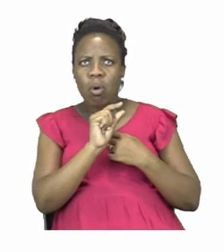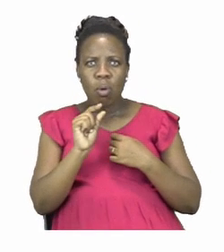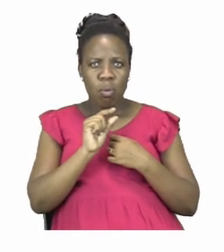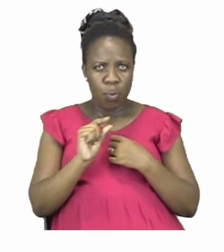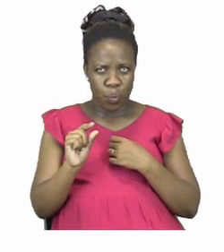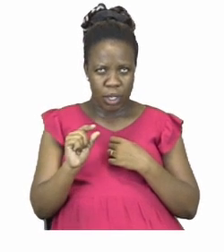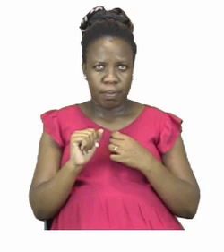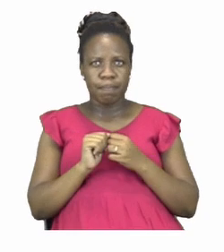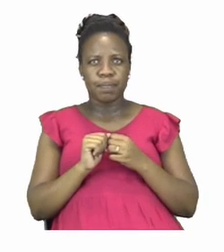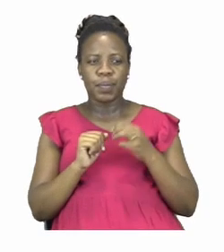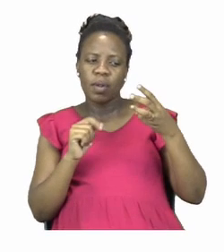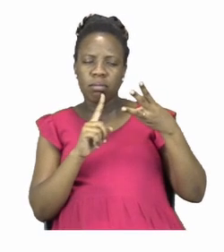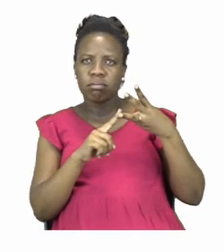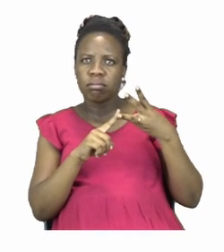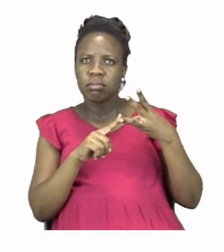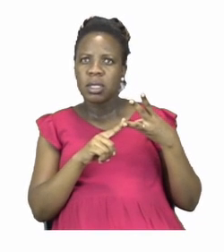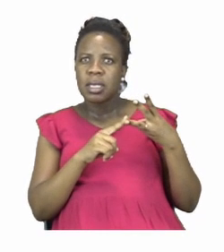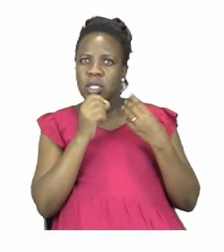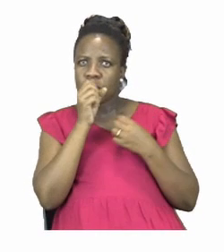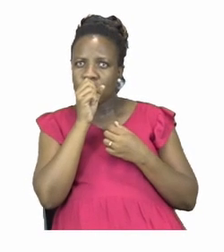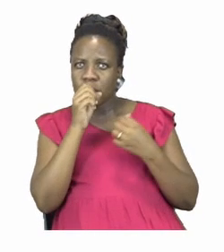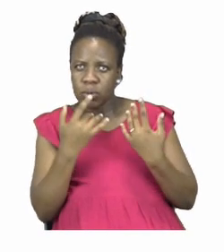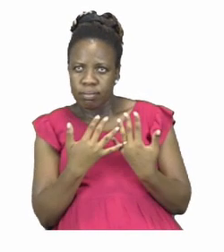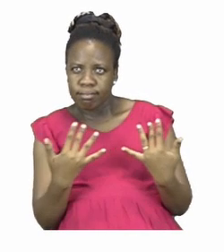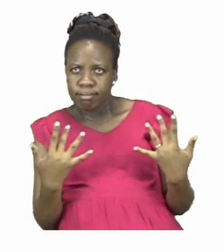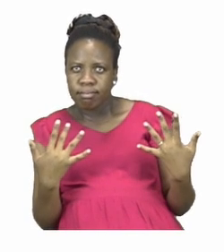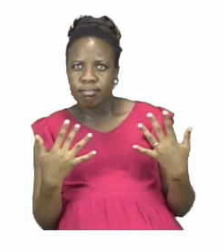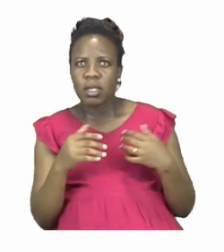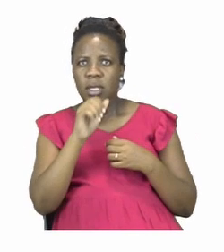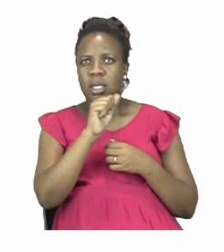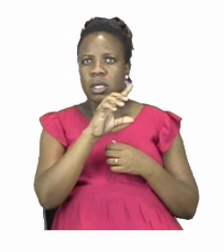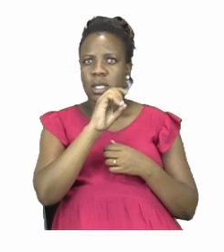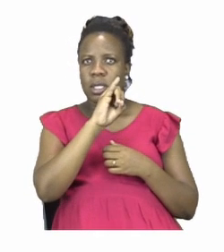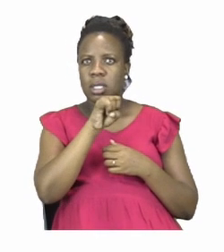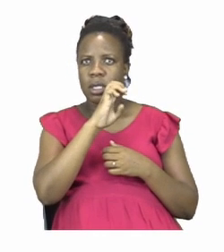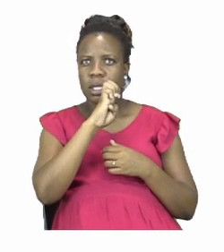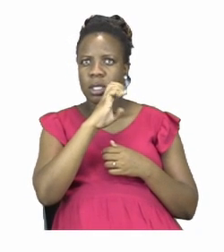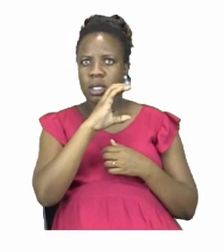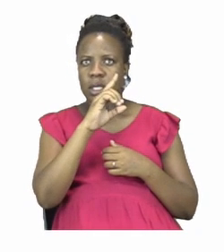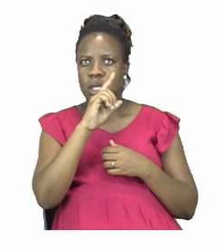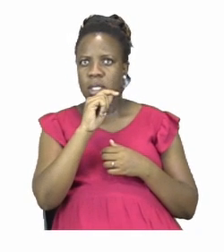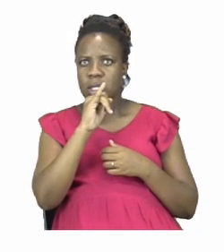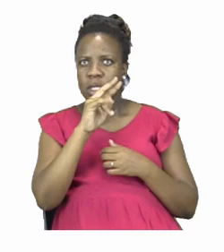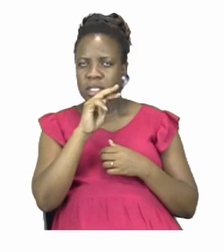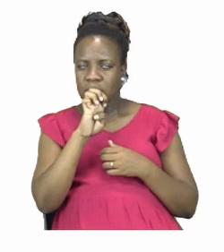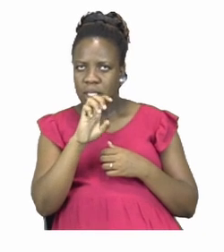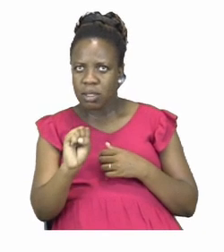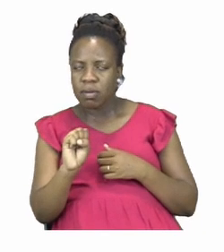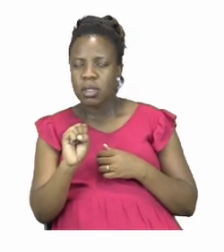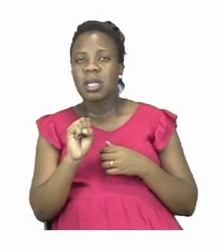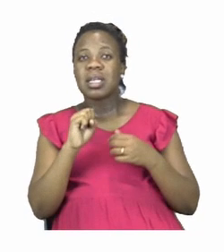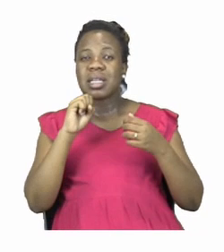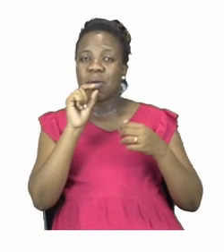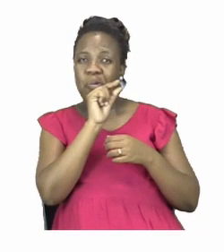adjective. Now remember boys and girls, an adjective is a word that explains your noun.